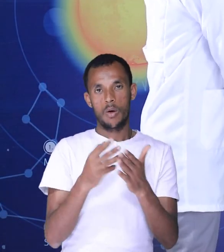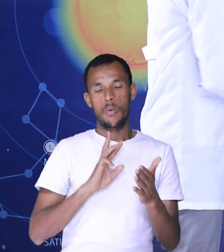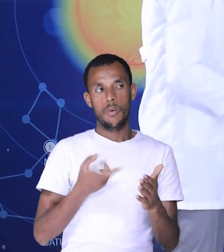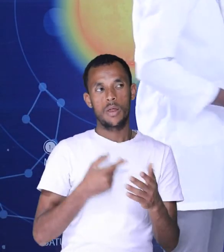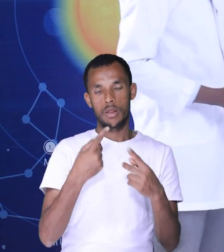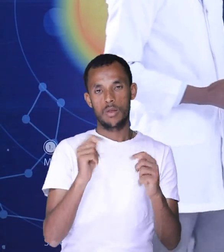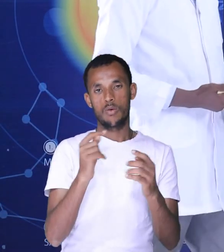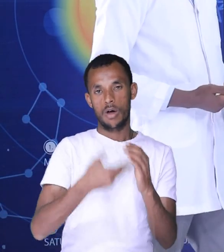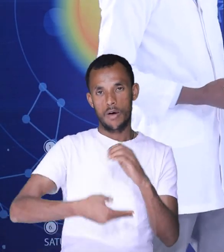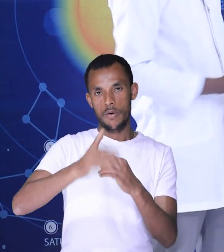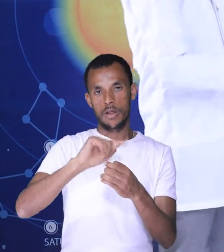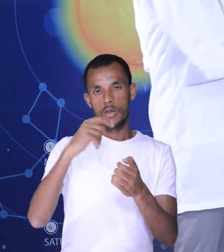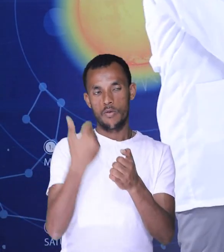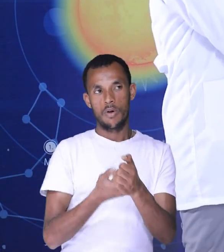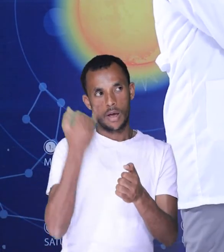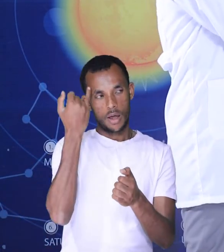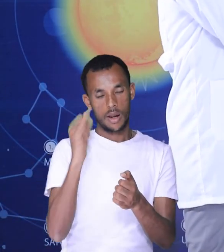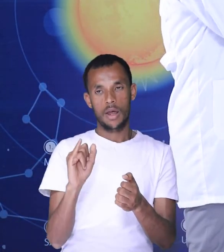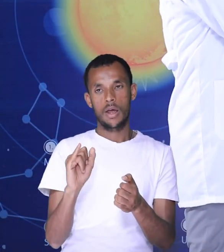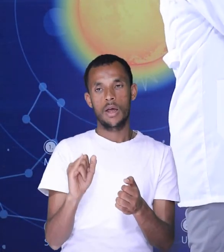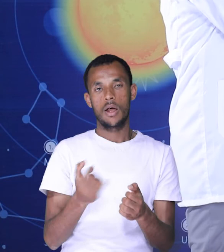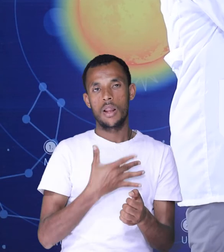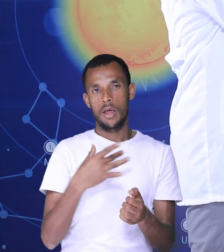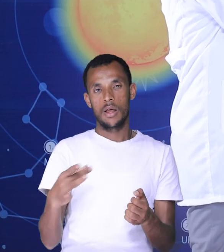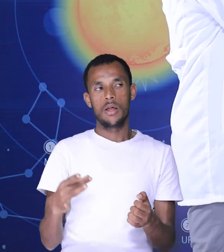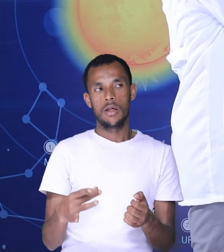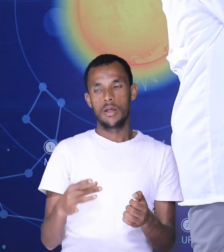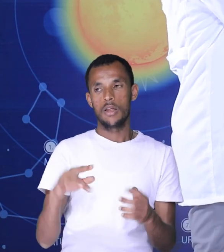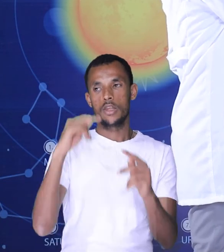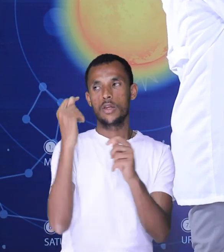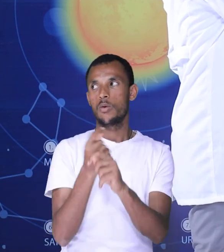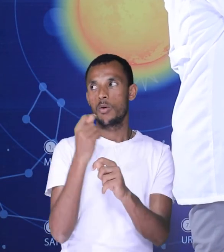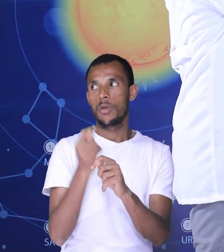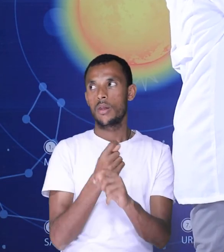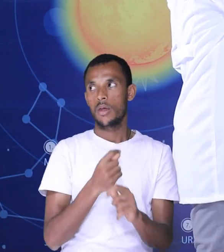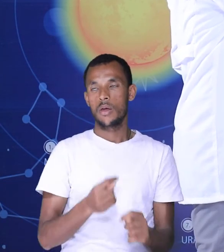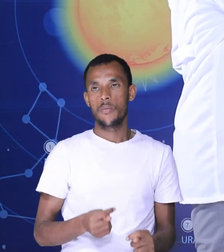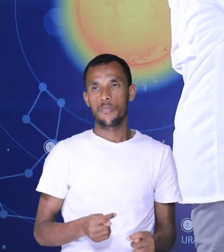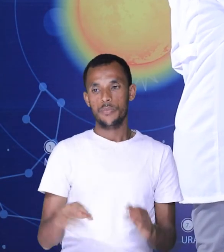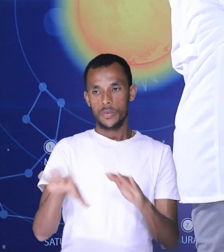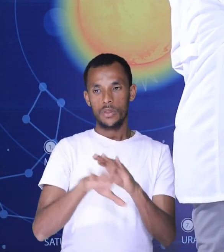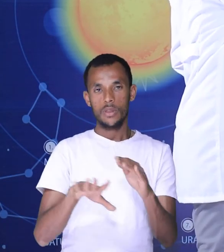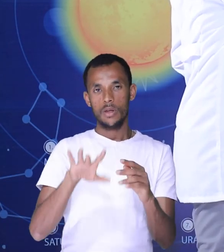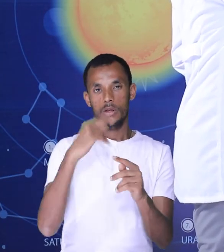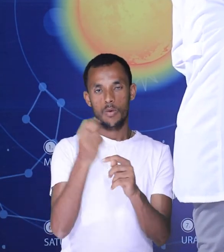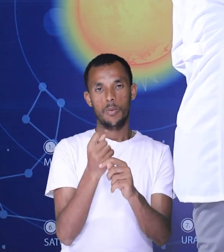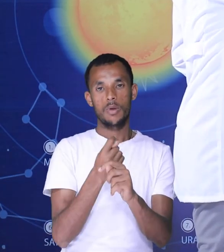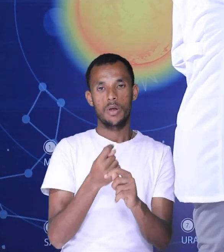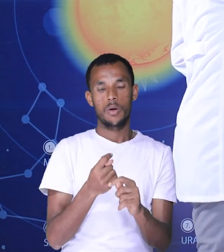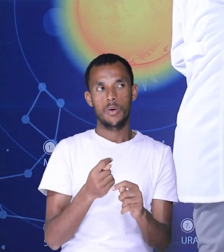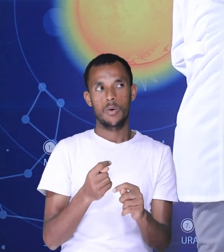have tried to cover the following ideas about like trigonometry. Under trigonometry,